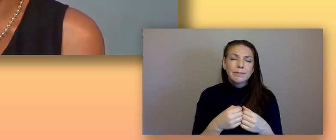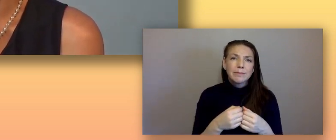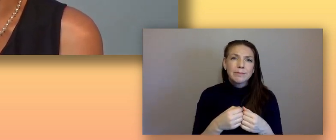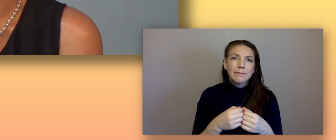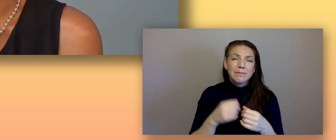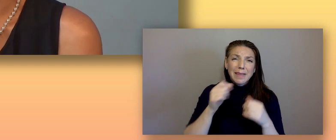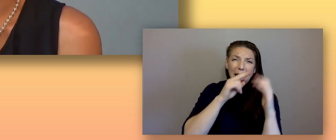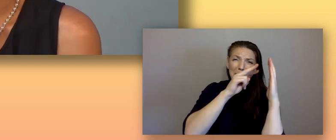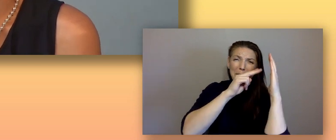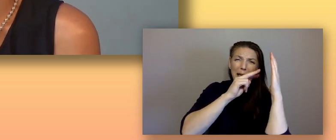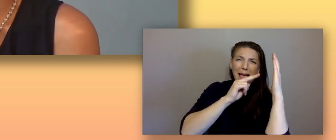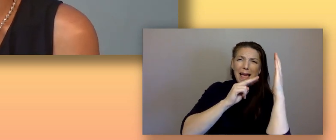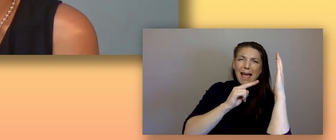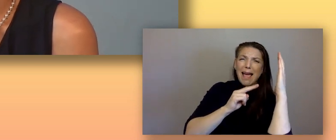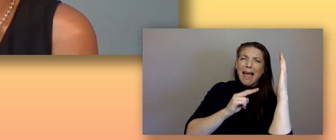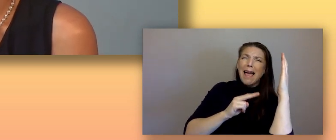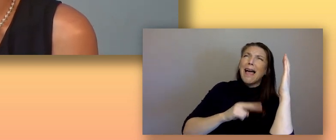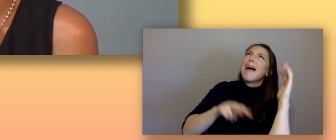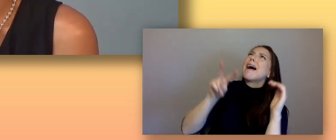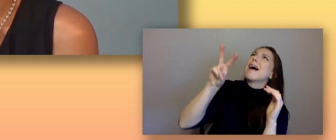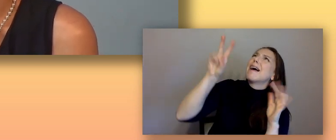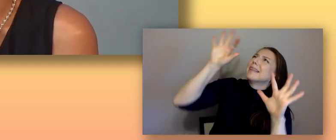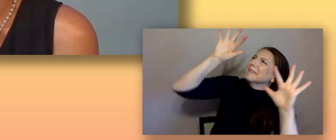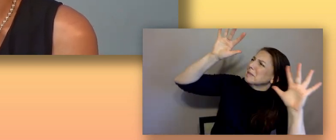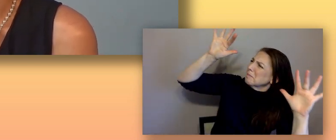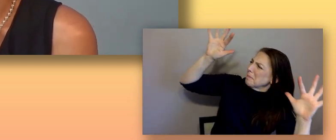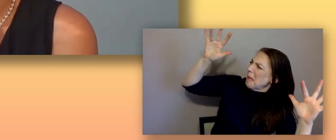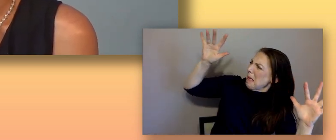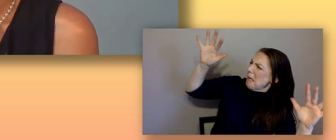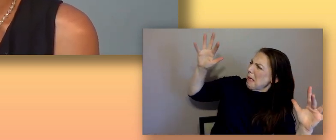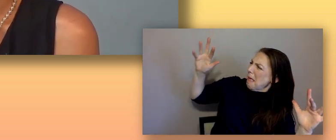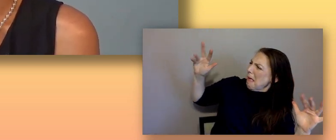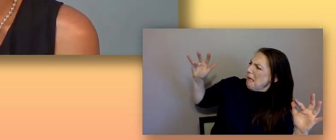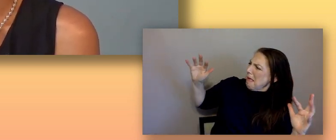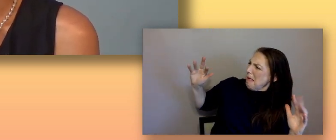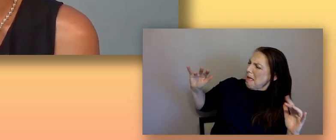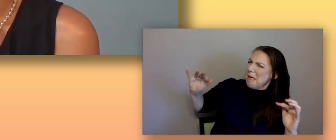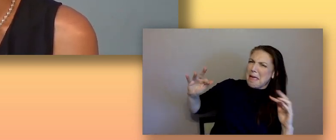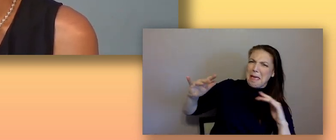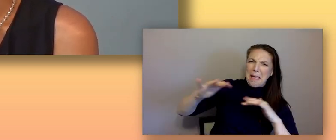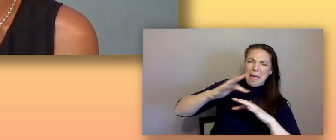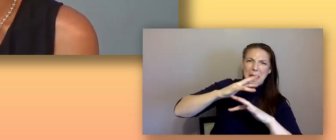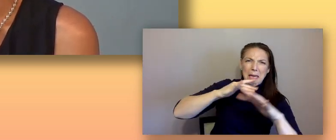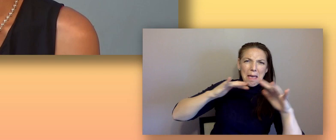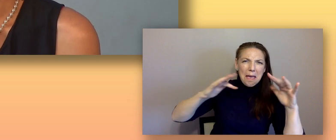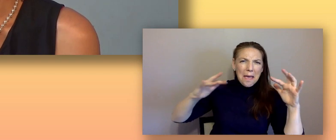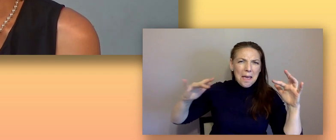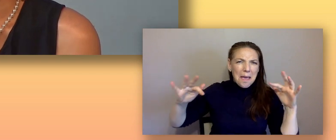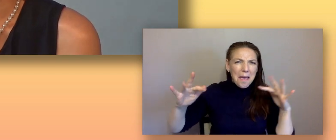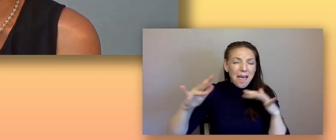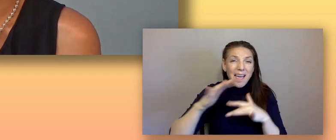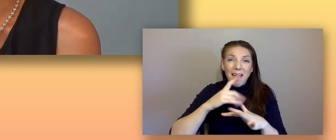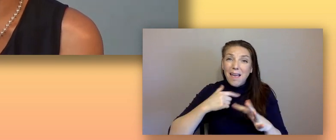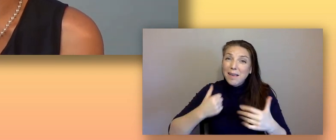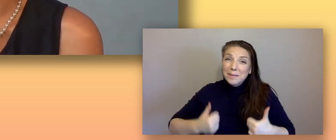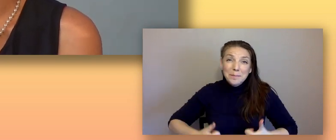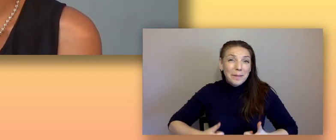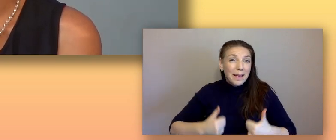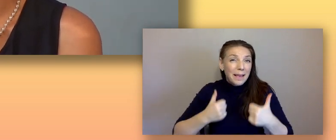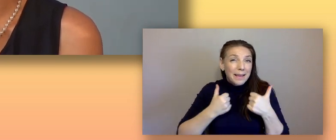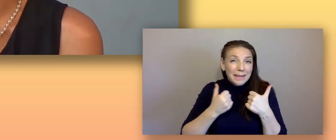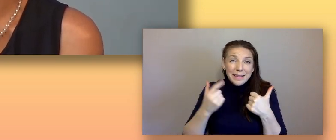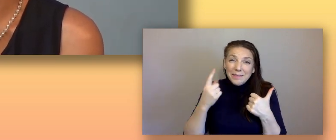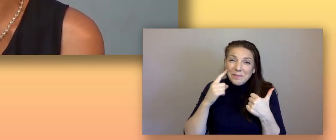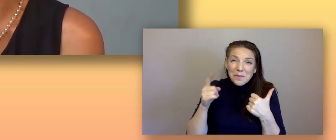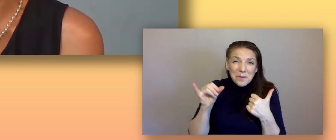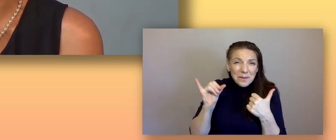drowned twilit realm in all of its decayed splendor was where I lived in the depths of my despair,